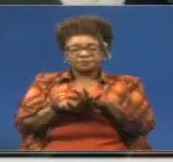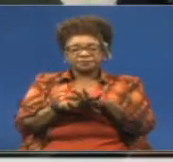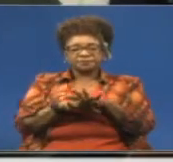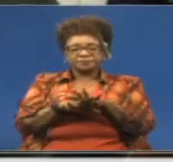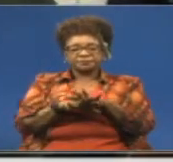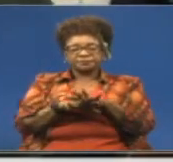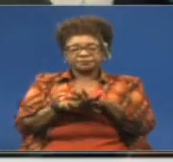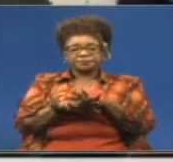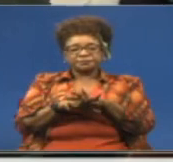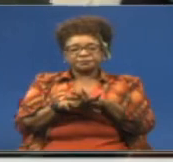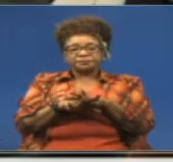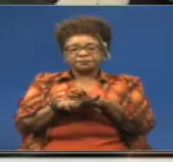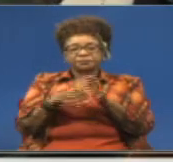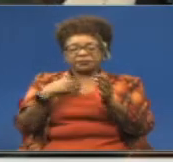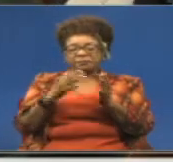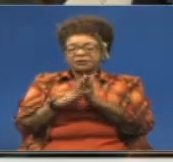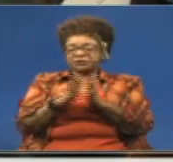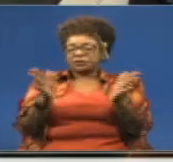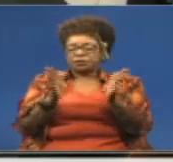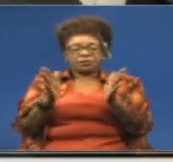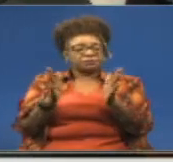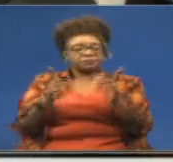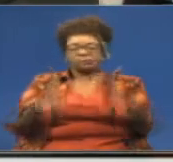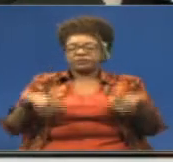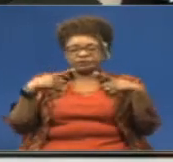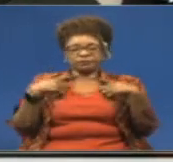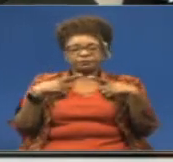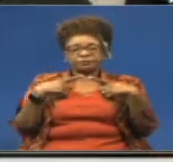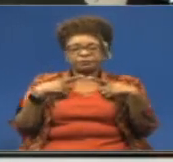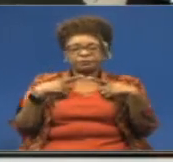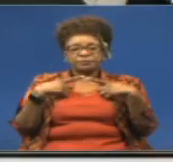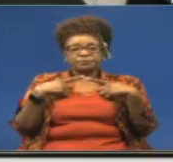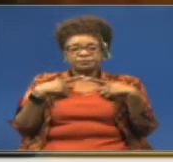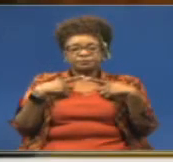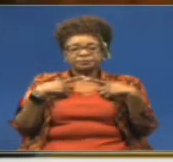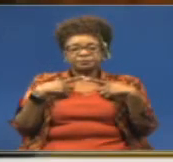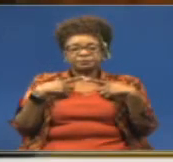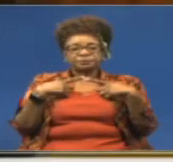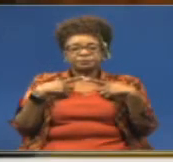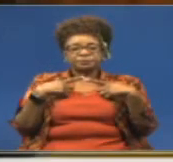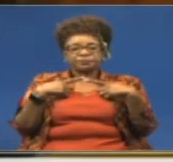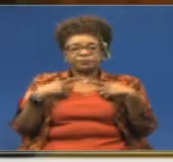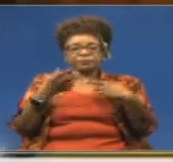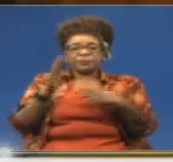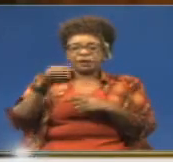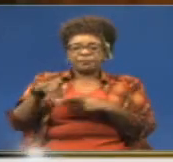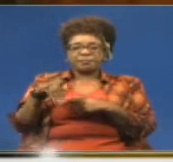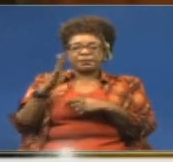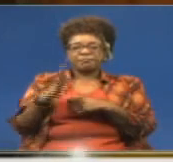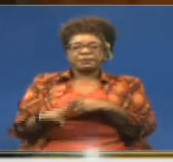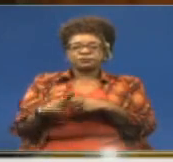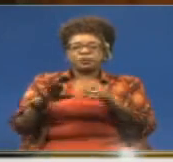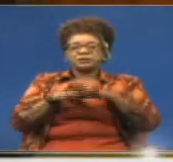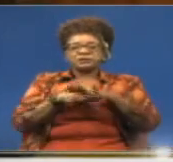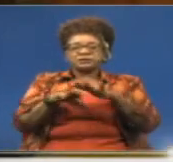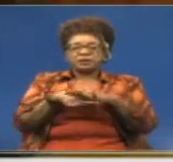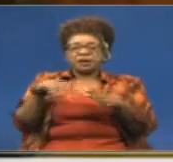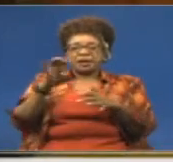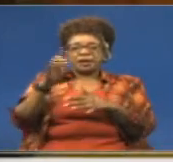yeah, and just my general well-being. Thank you so much. The MP's personal assistant, Edwin